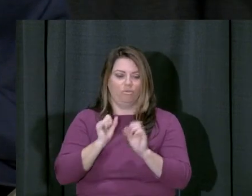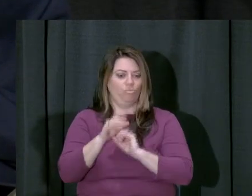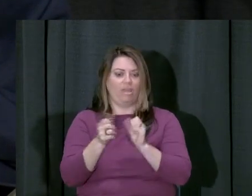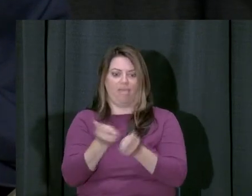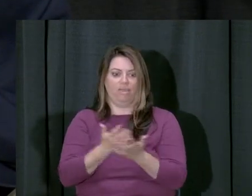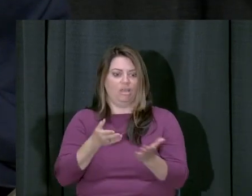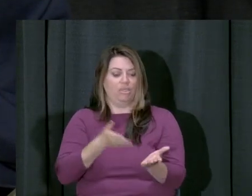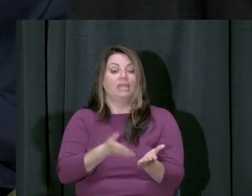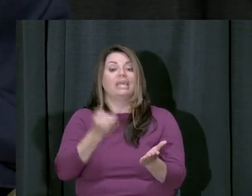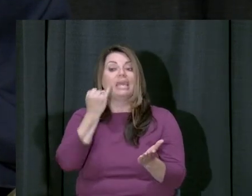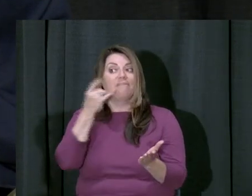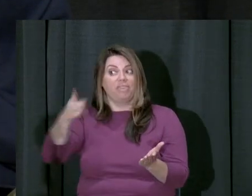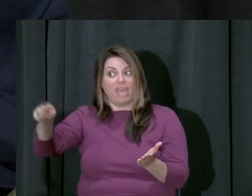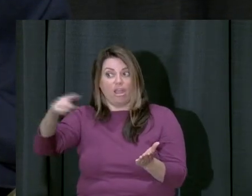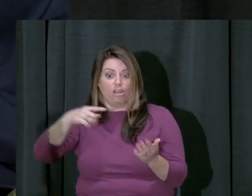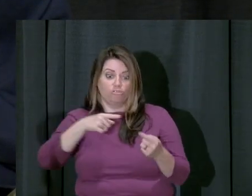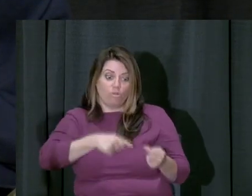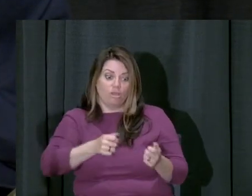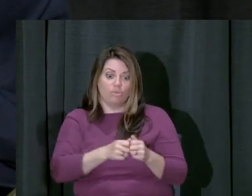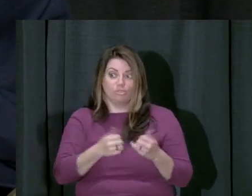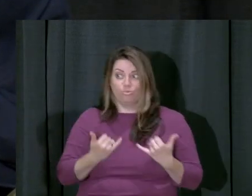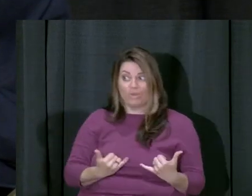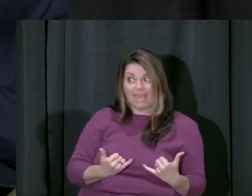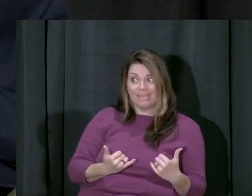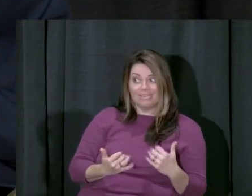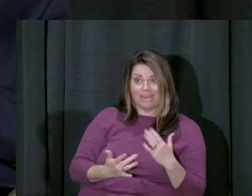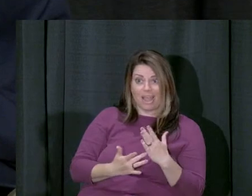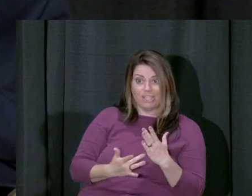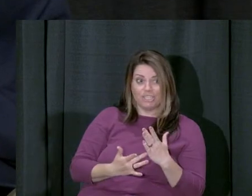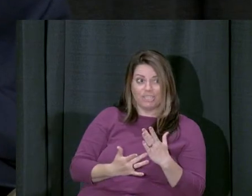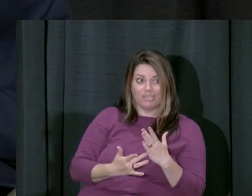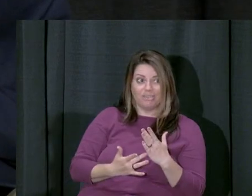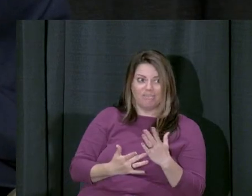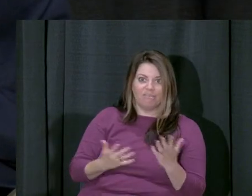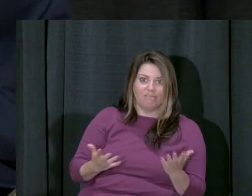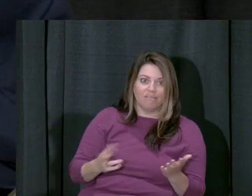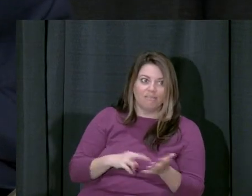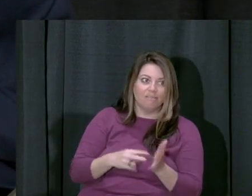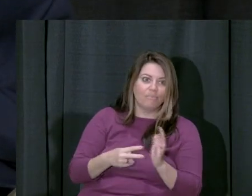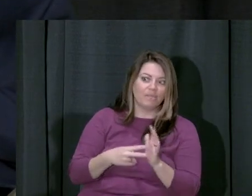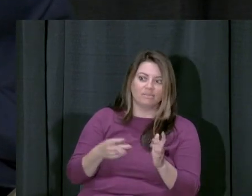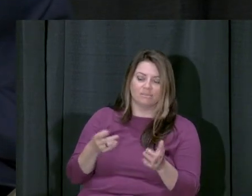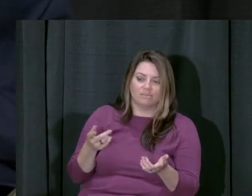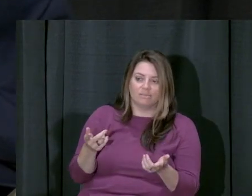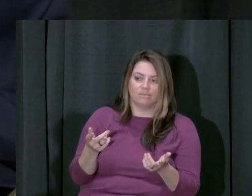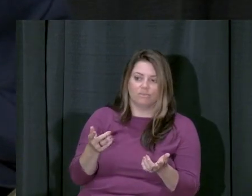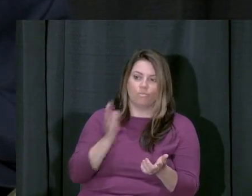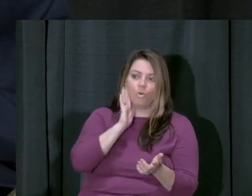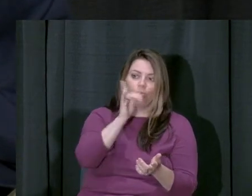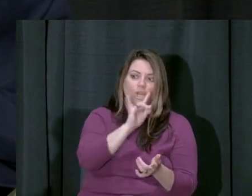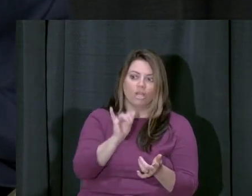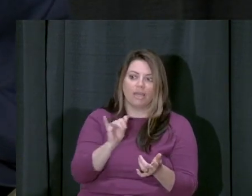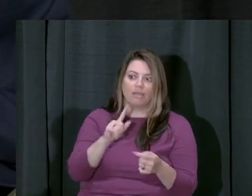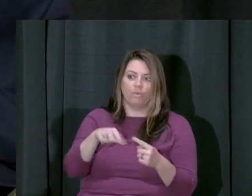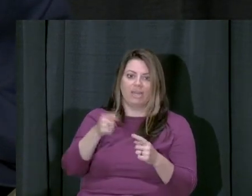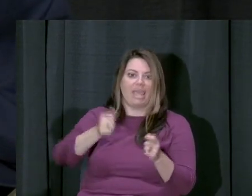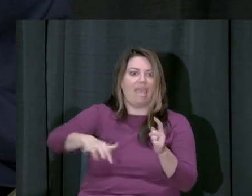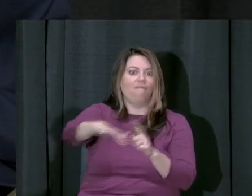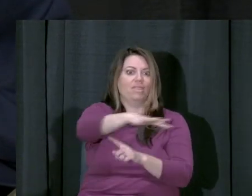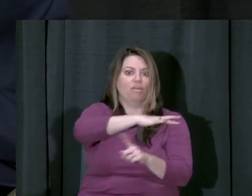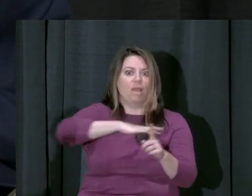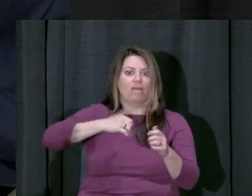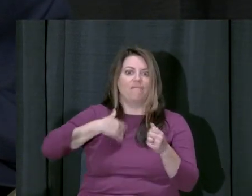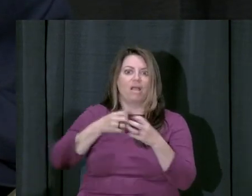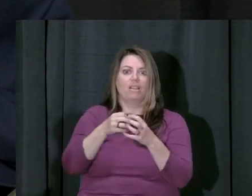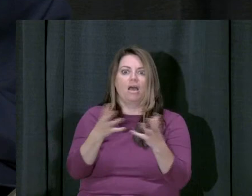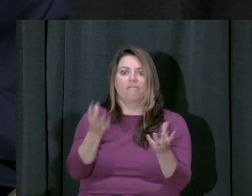And if they're struggling with today's technologies, what's it going to be when there's just, you know, everything around and you've got this massive flow